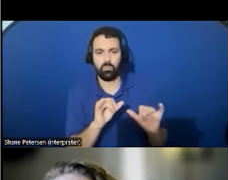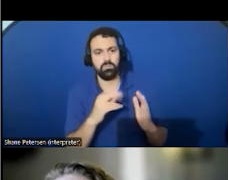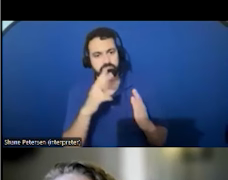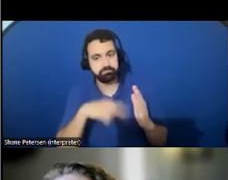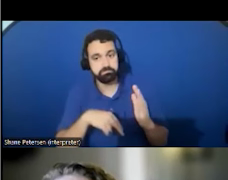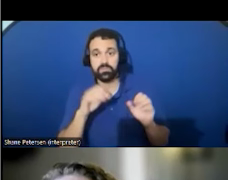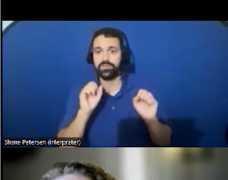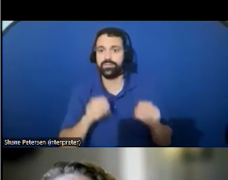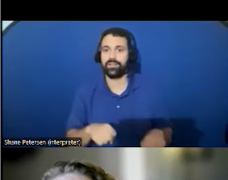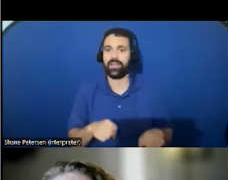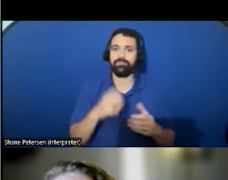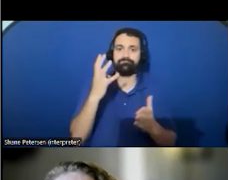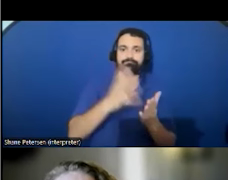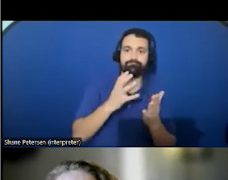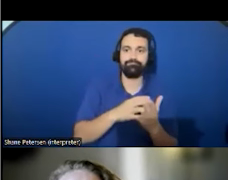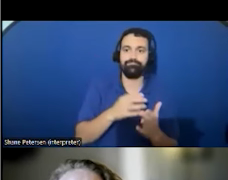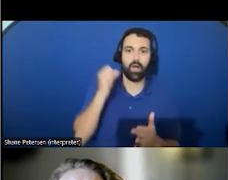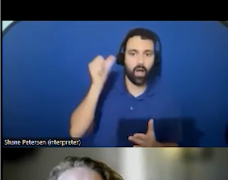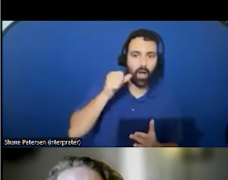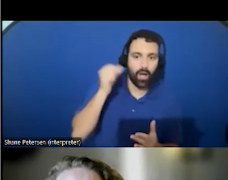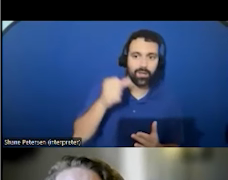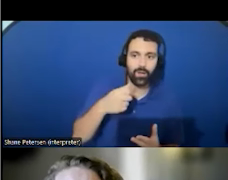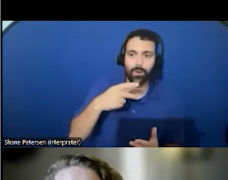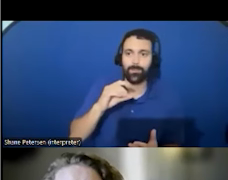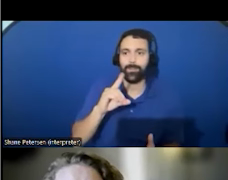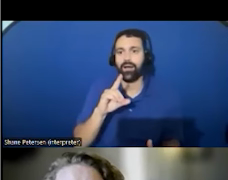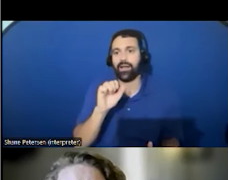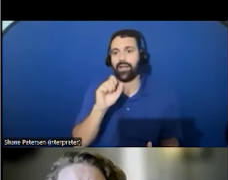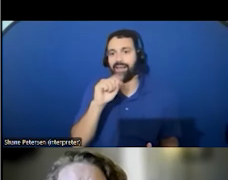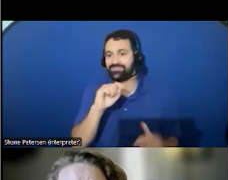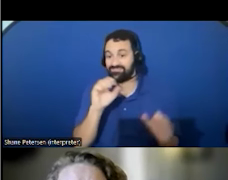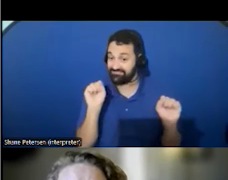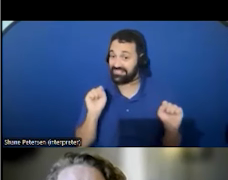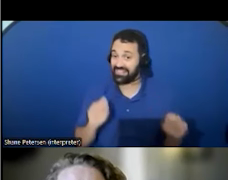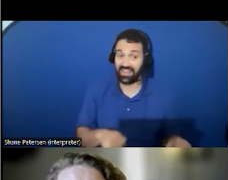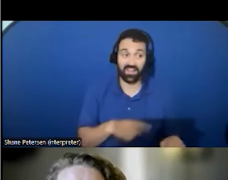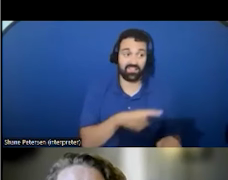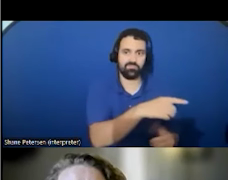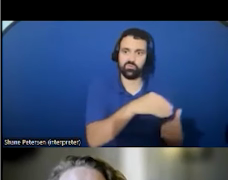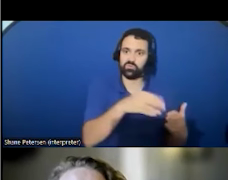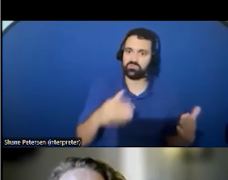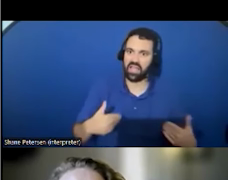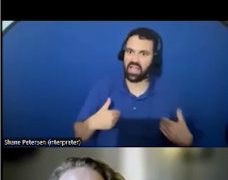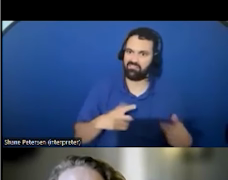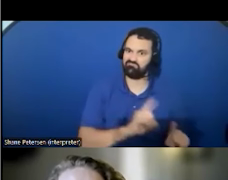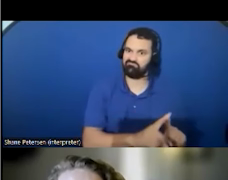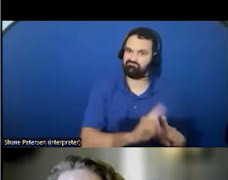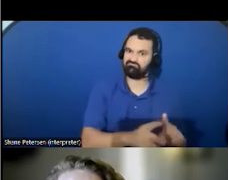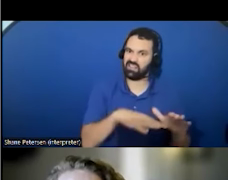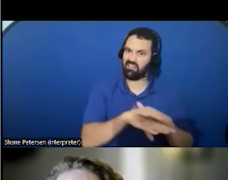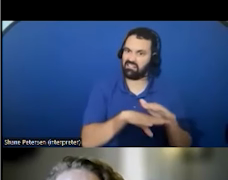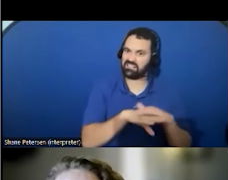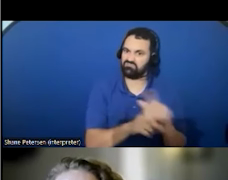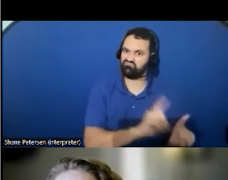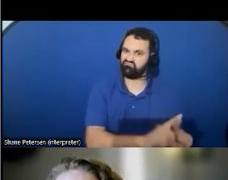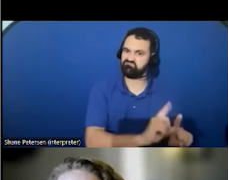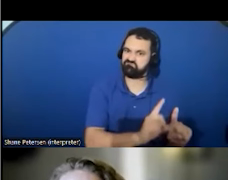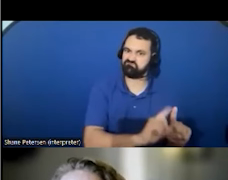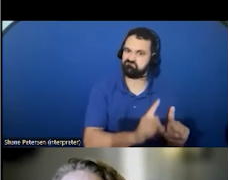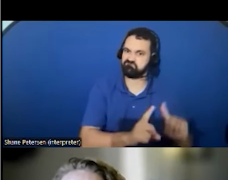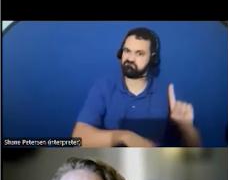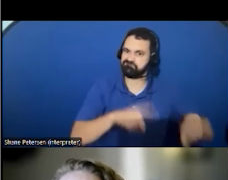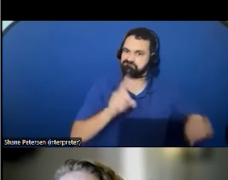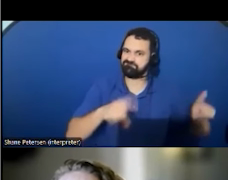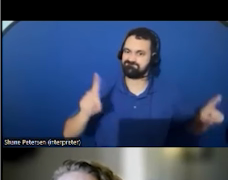download it as an audio podcast. So this gives our students multiple means of accessing the content. So I think that's a